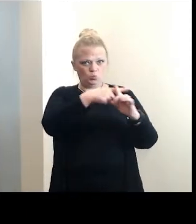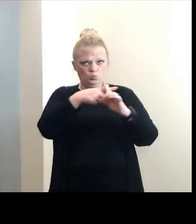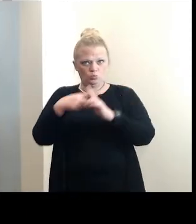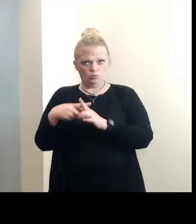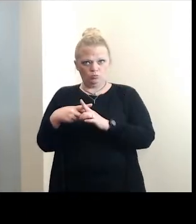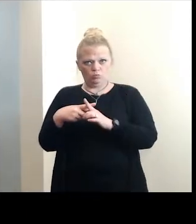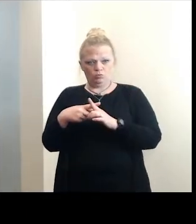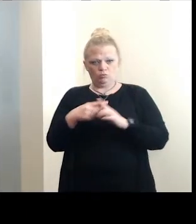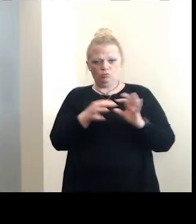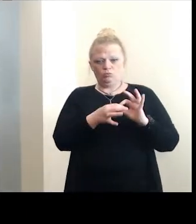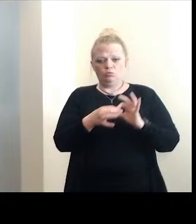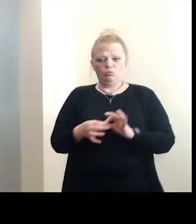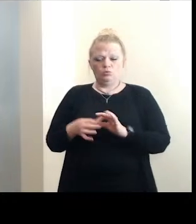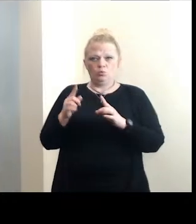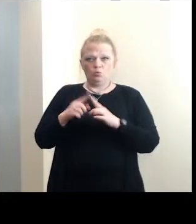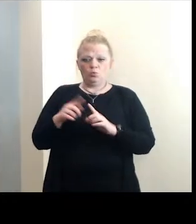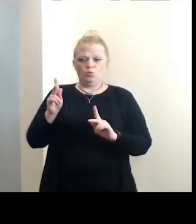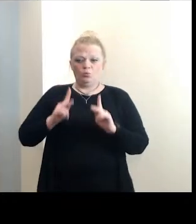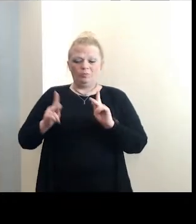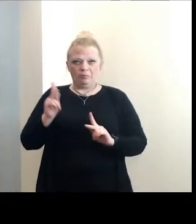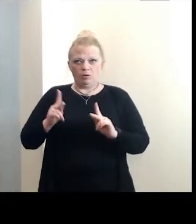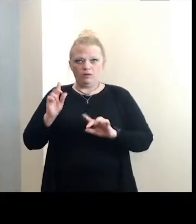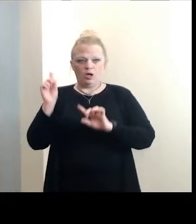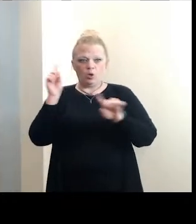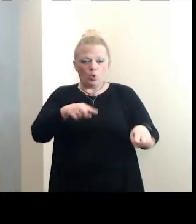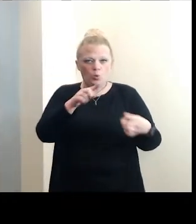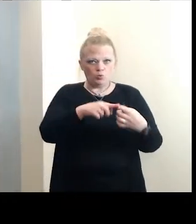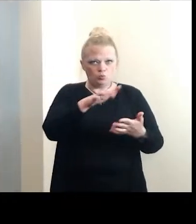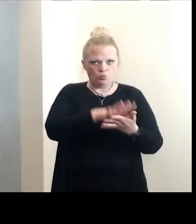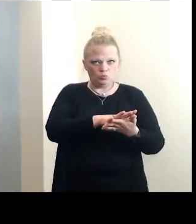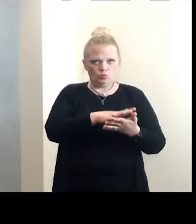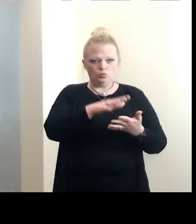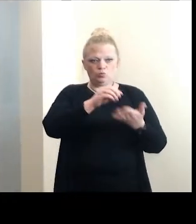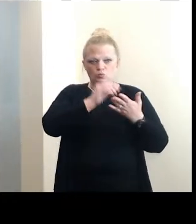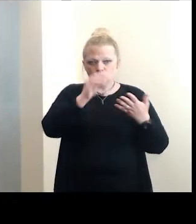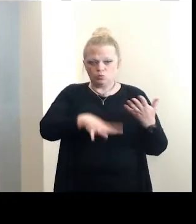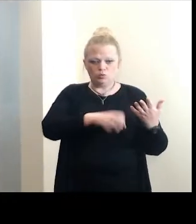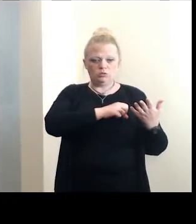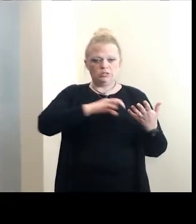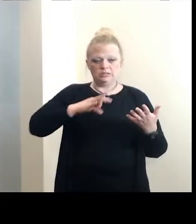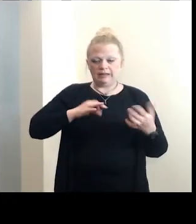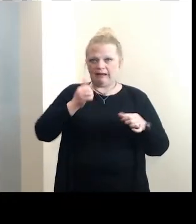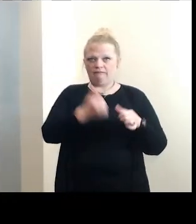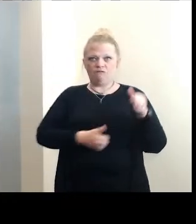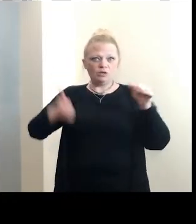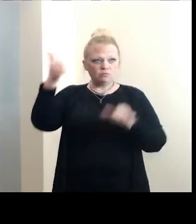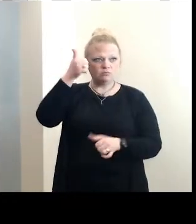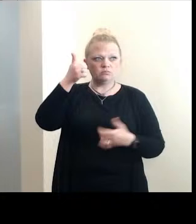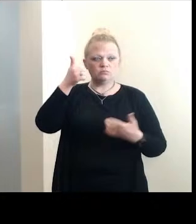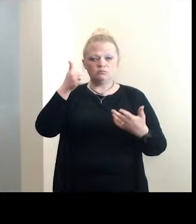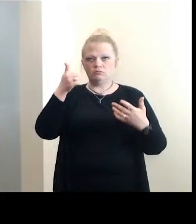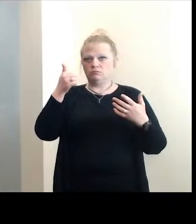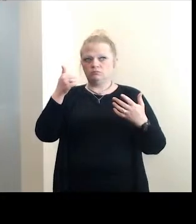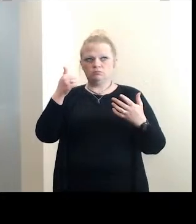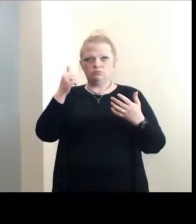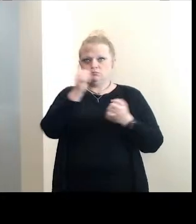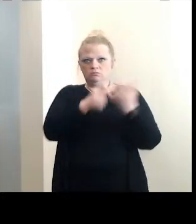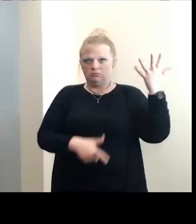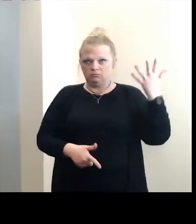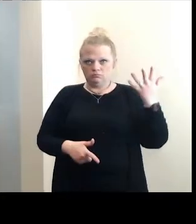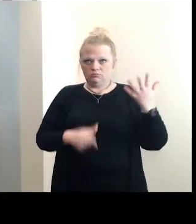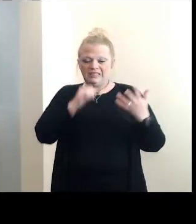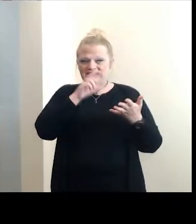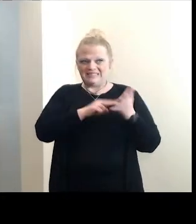with individuals who go to a school, students, staff, administrators, you name it. Doesn't mean